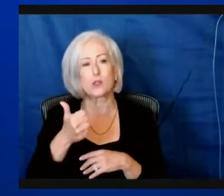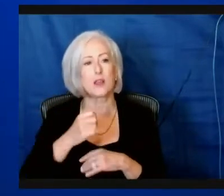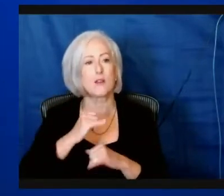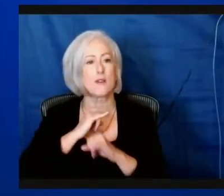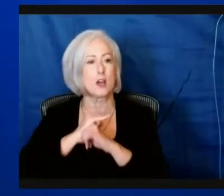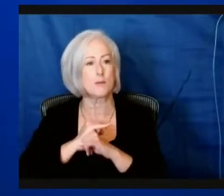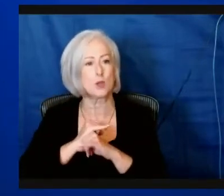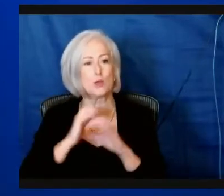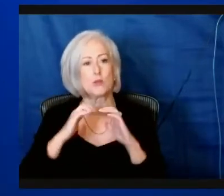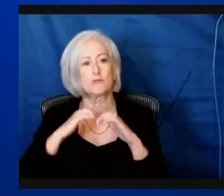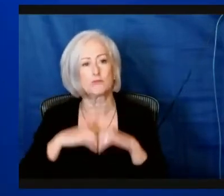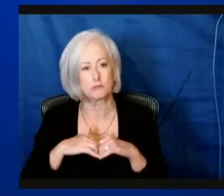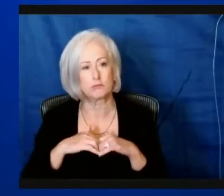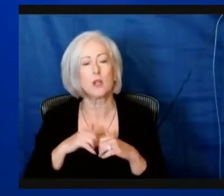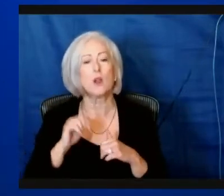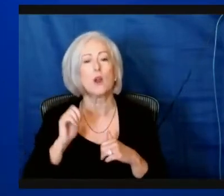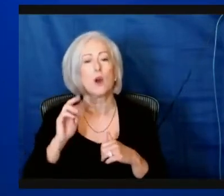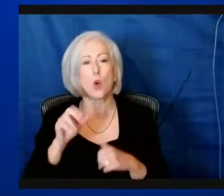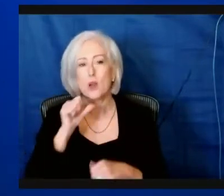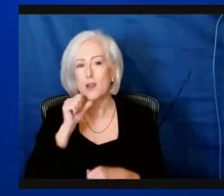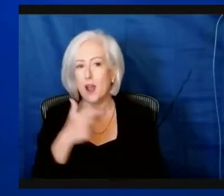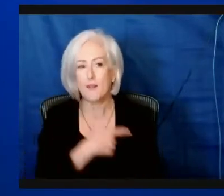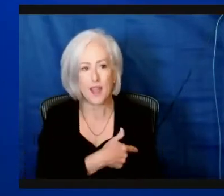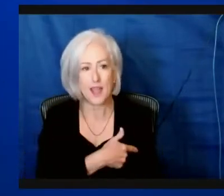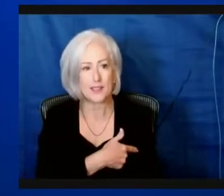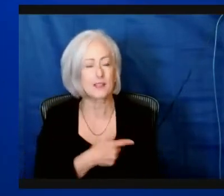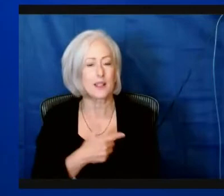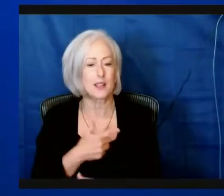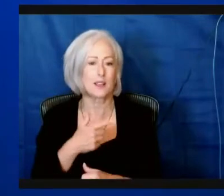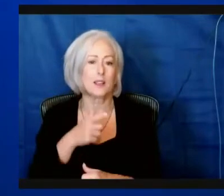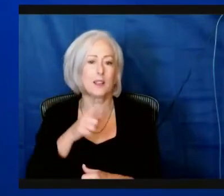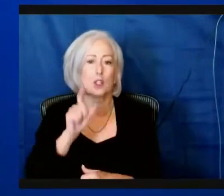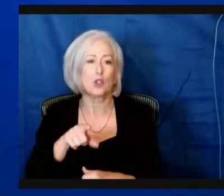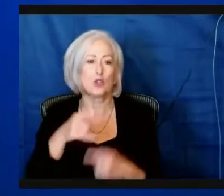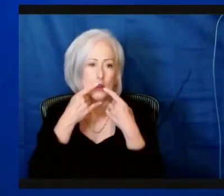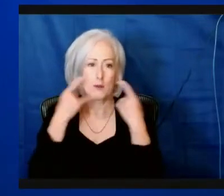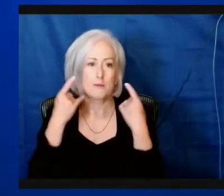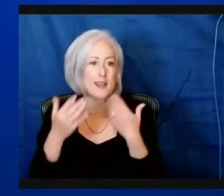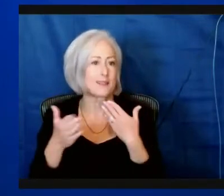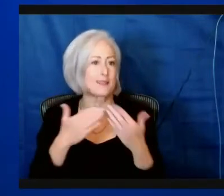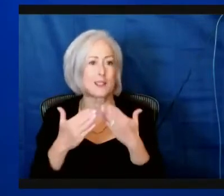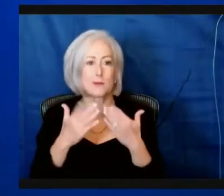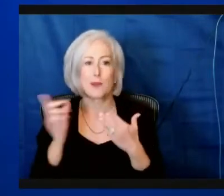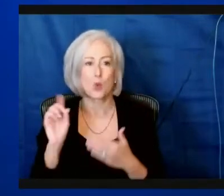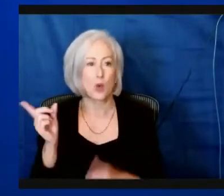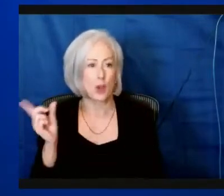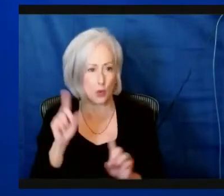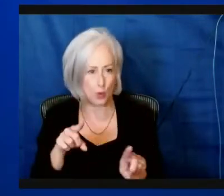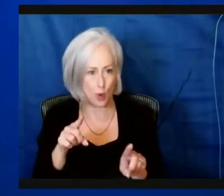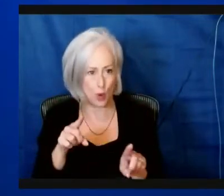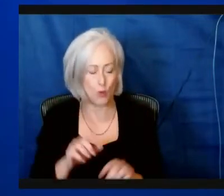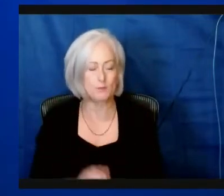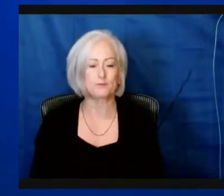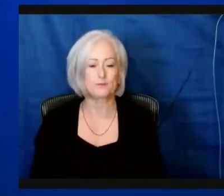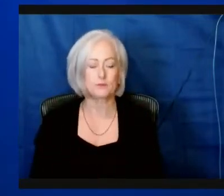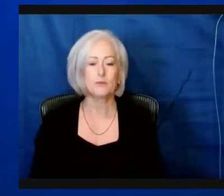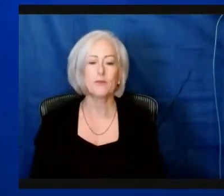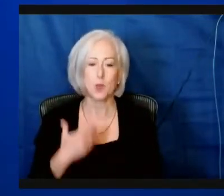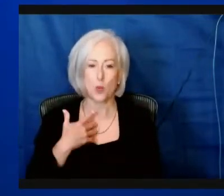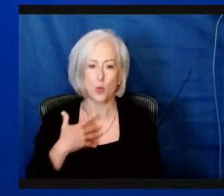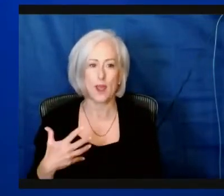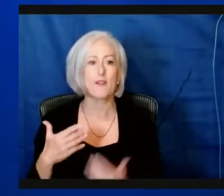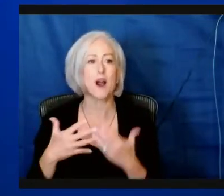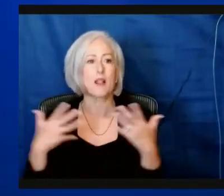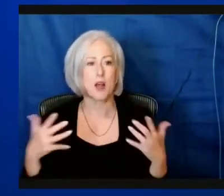not sure you respond well to vaccination, I think you should be masking wherever you go, because there is a lot of community spread of